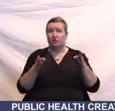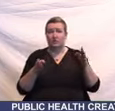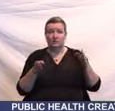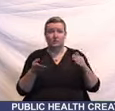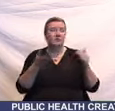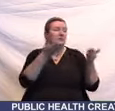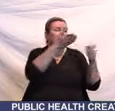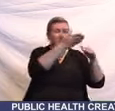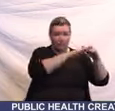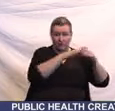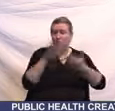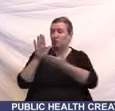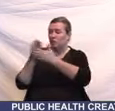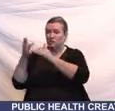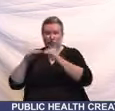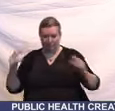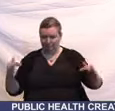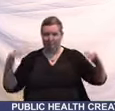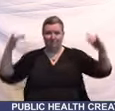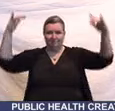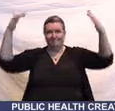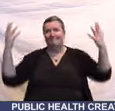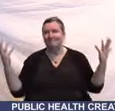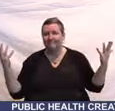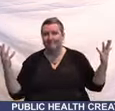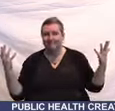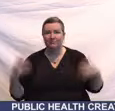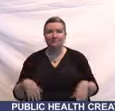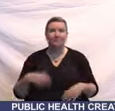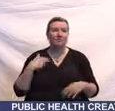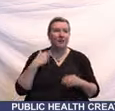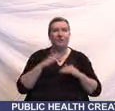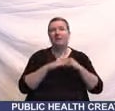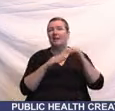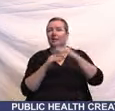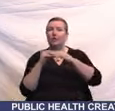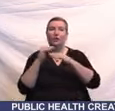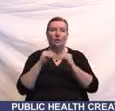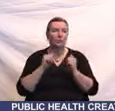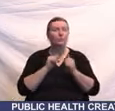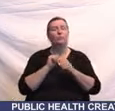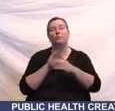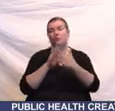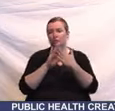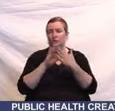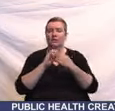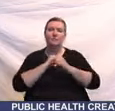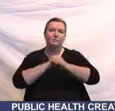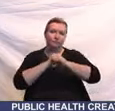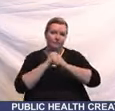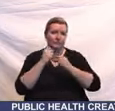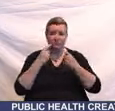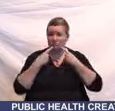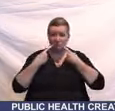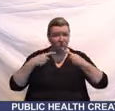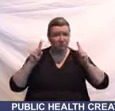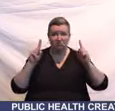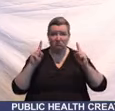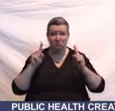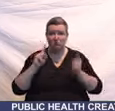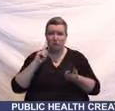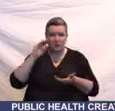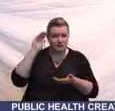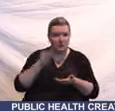in the range of where we believe the layered approach to protection we've taken in our schools has kept in-school